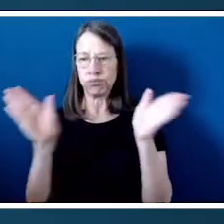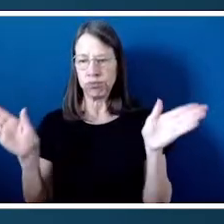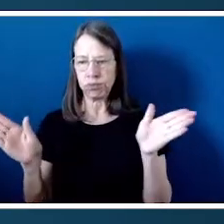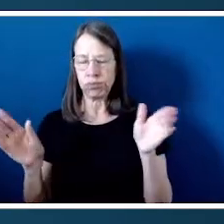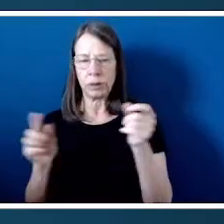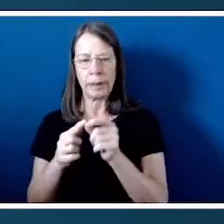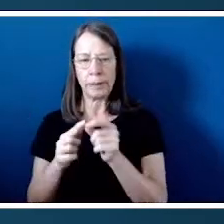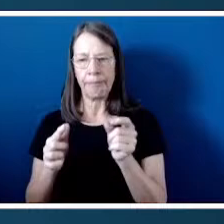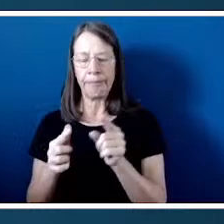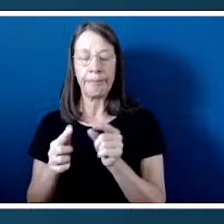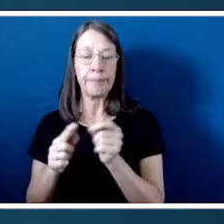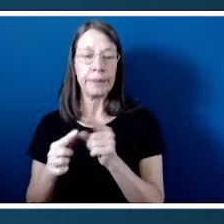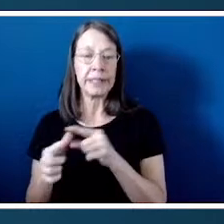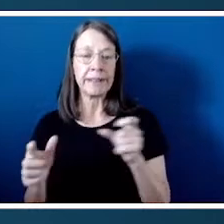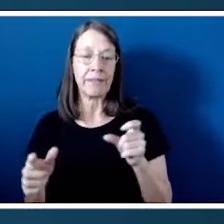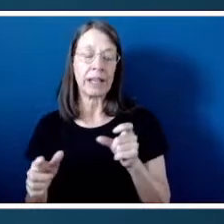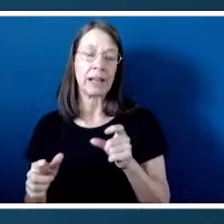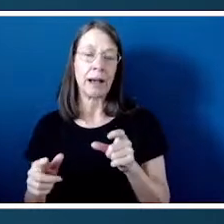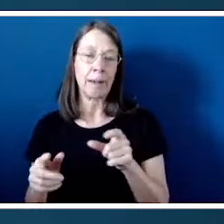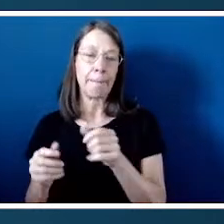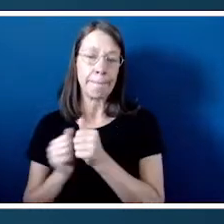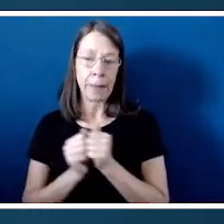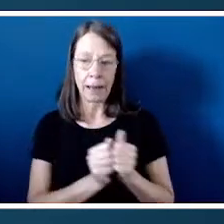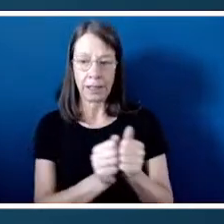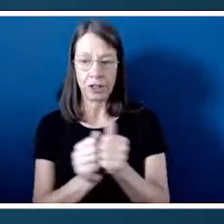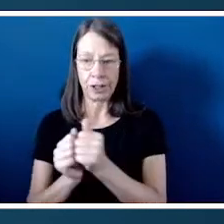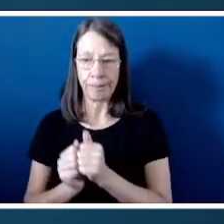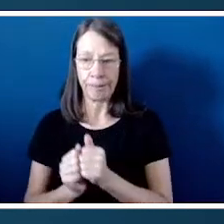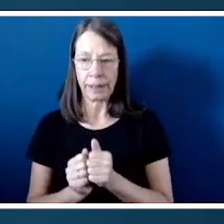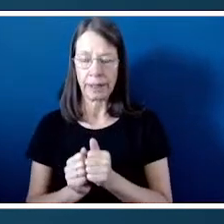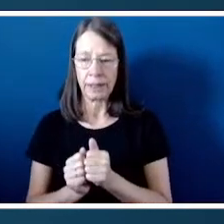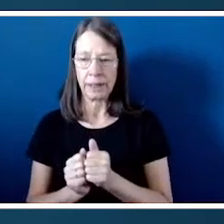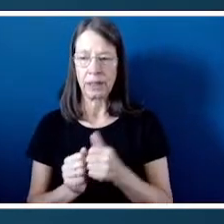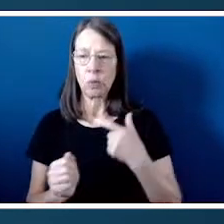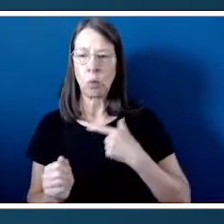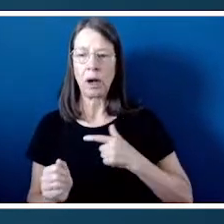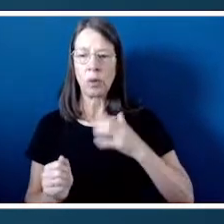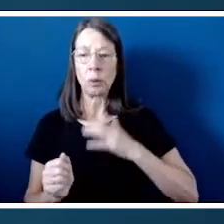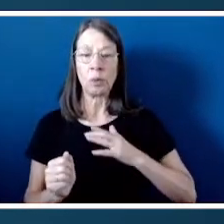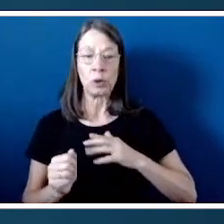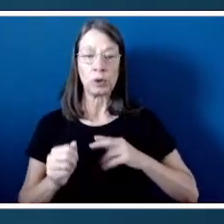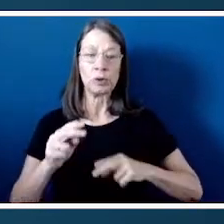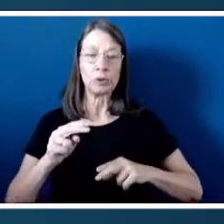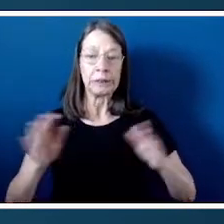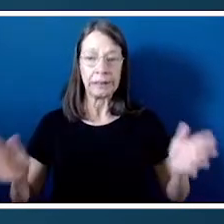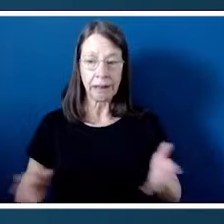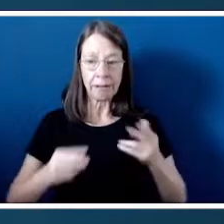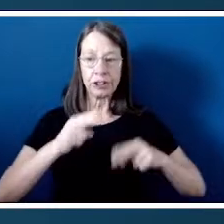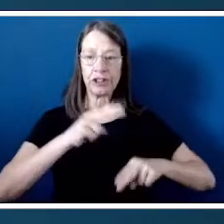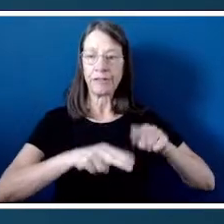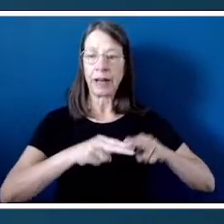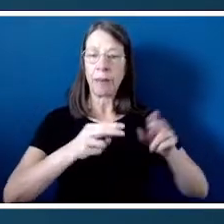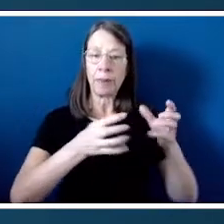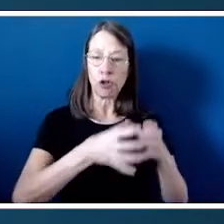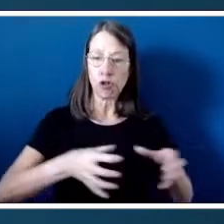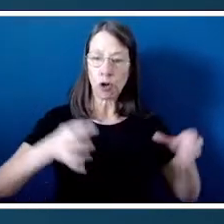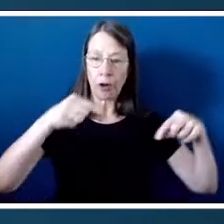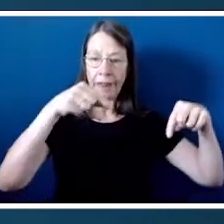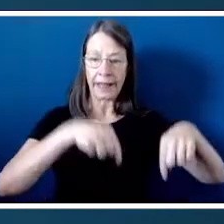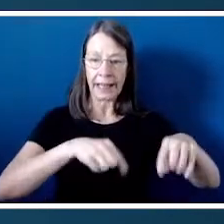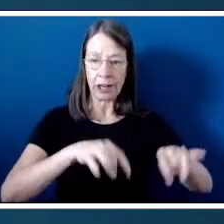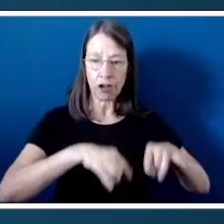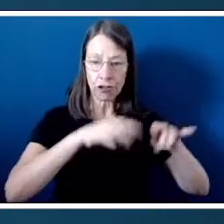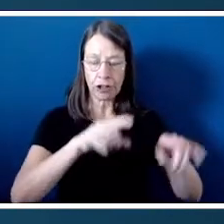promotes growth and development here in Australia and across the Pacific, one that promotes stability across the